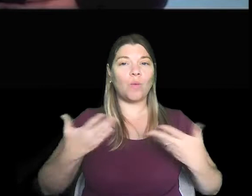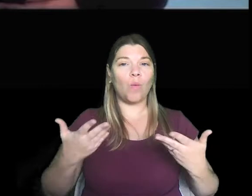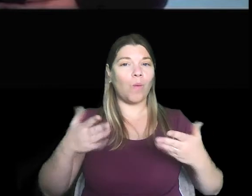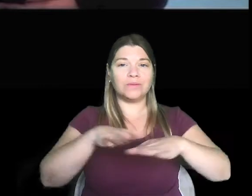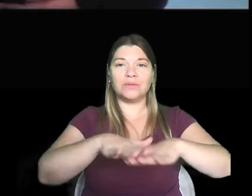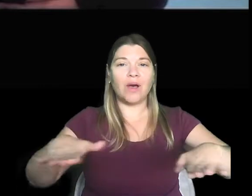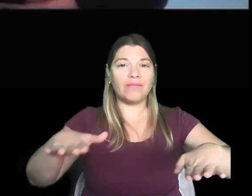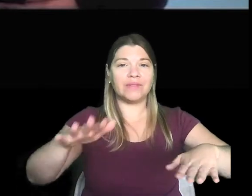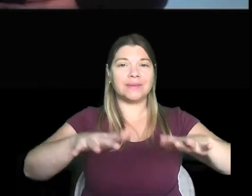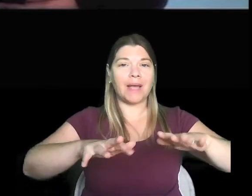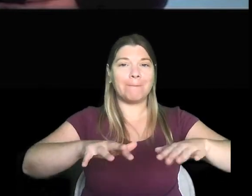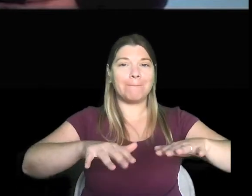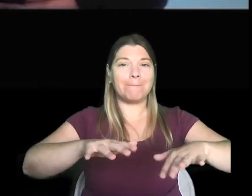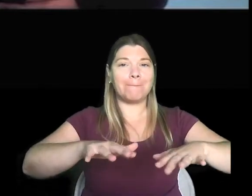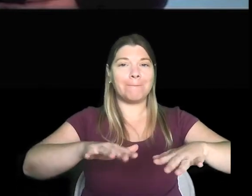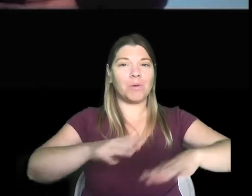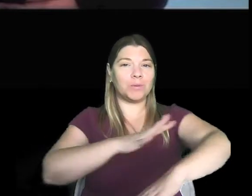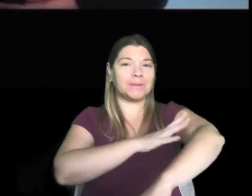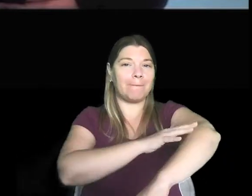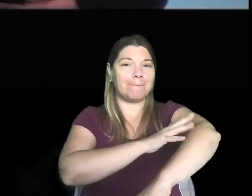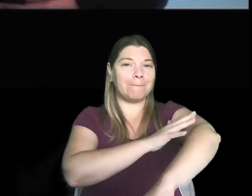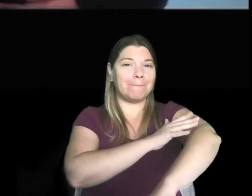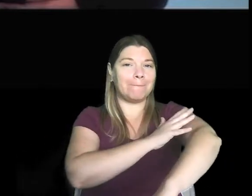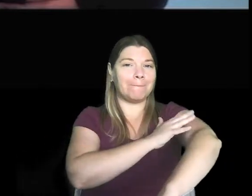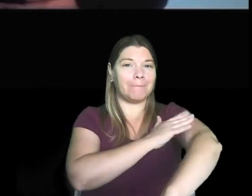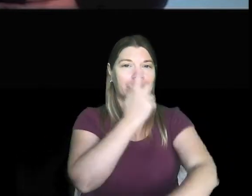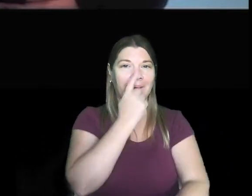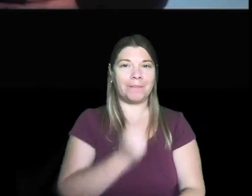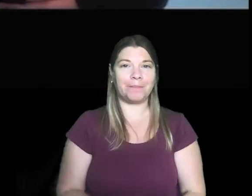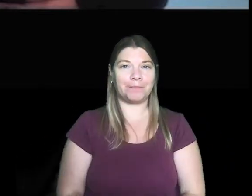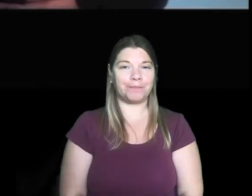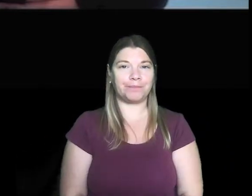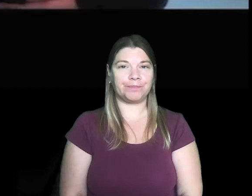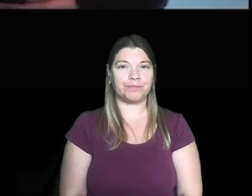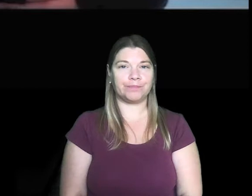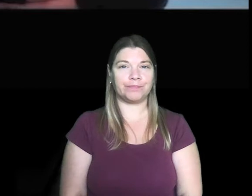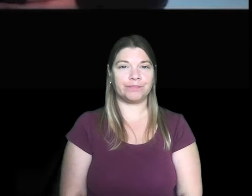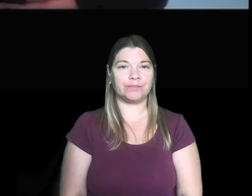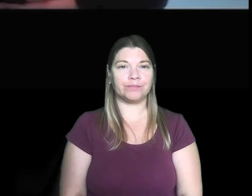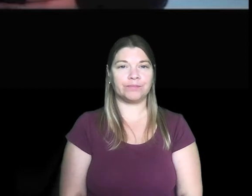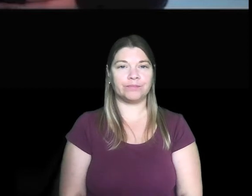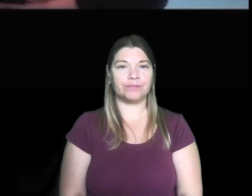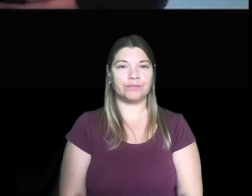Alice lightly taps her fingertips on both hands together. Linzy taps her fingertips against her forearms.